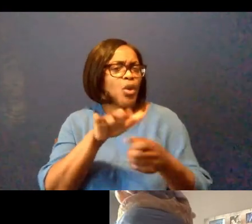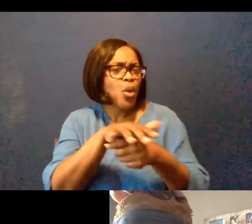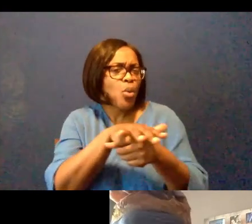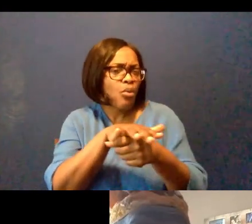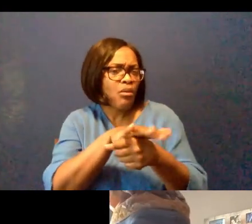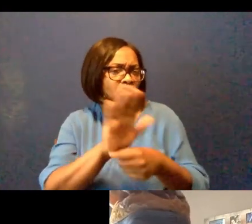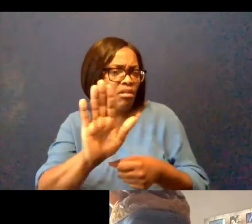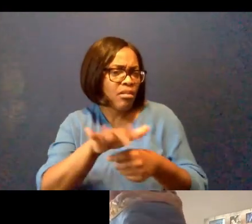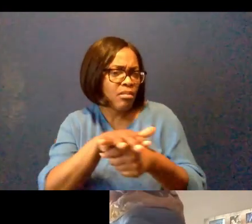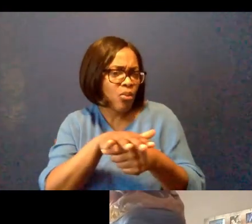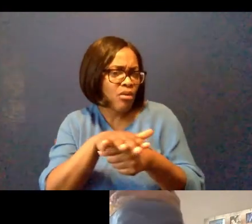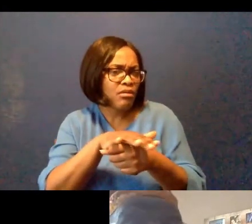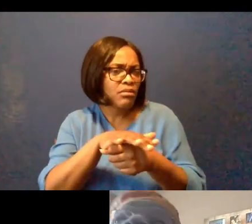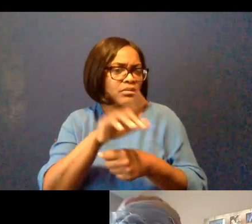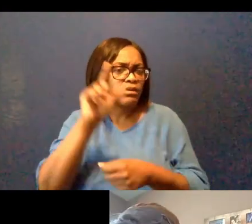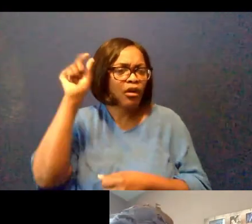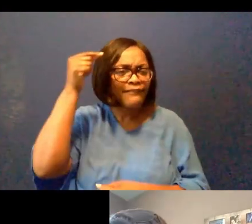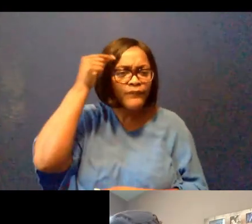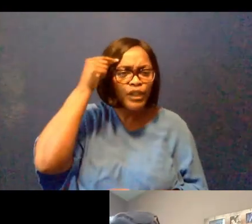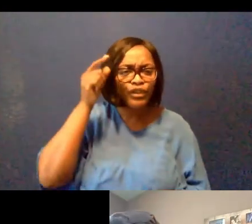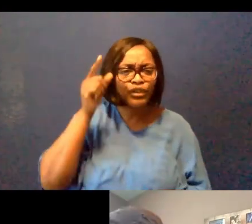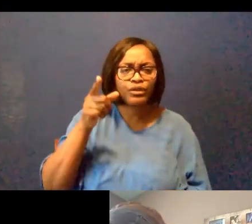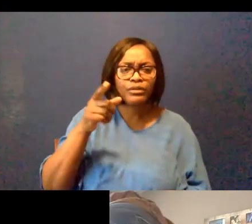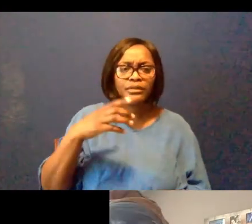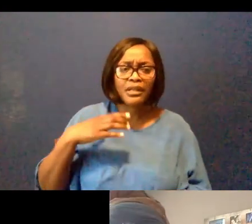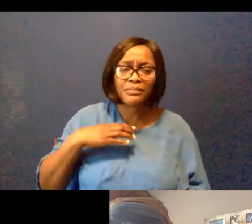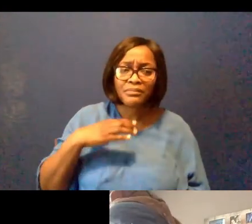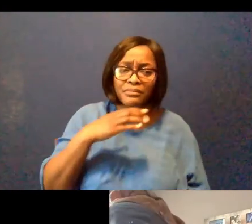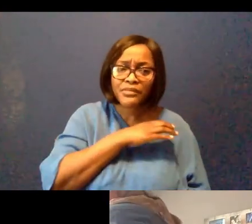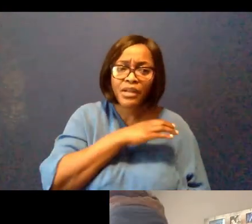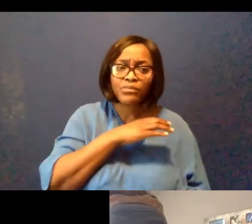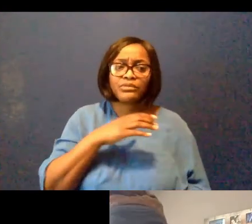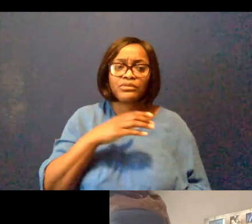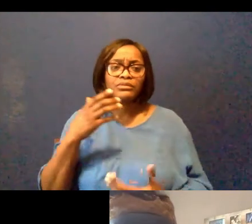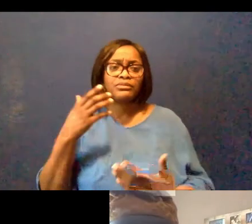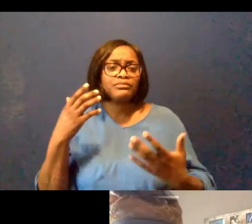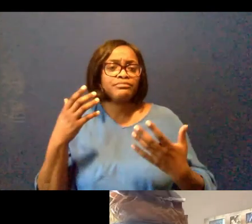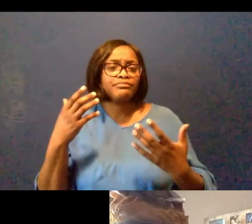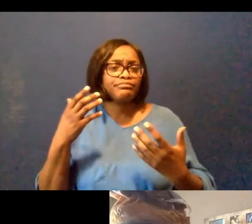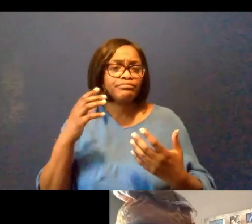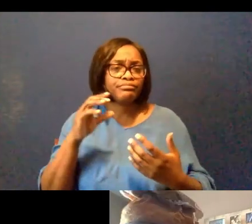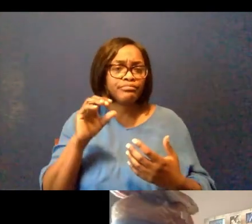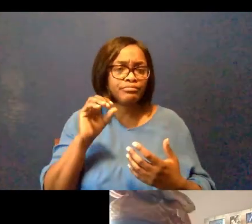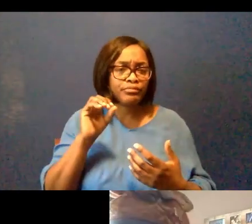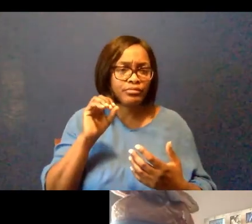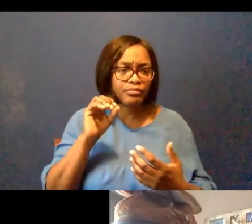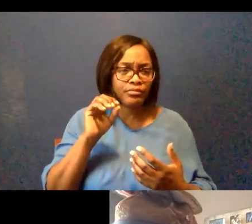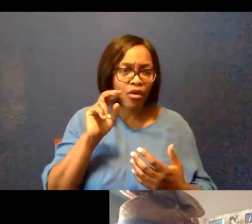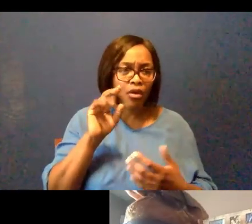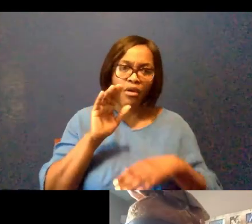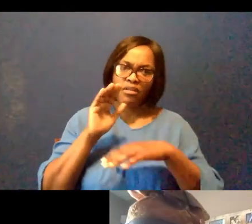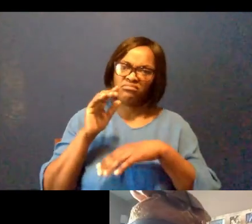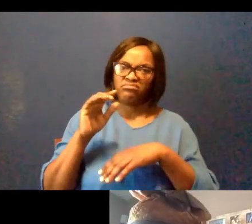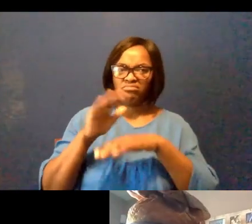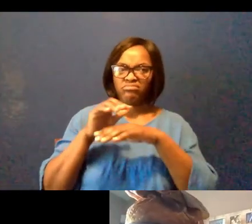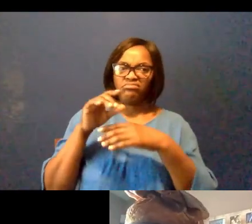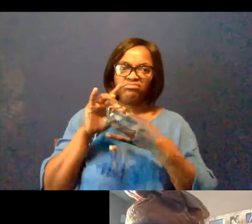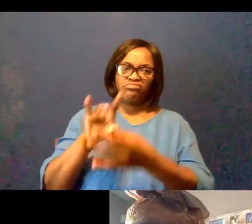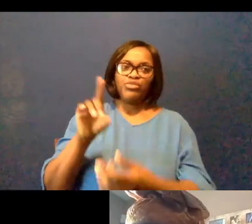something, they just try to push it off to the side.